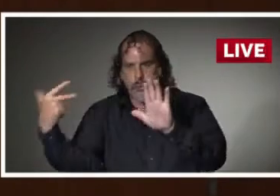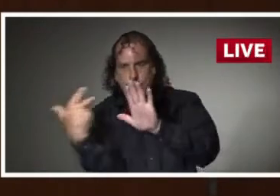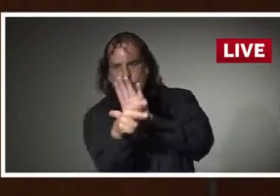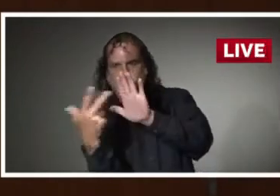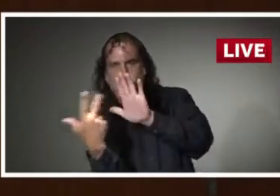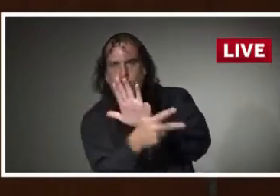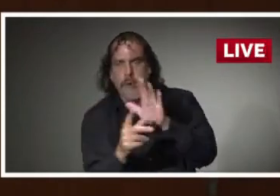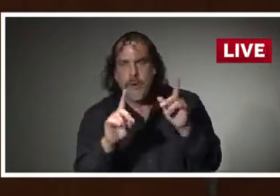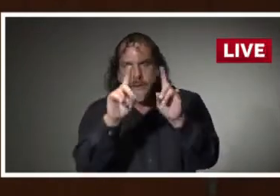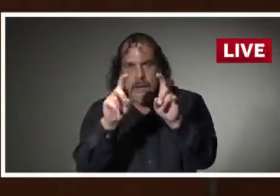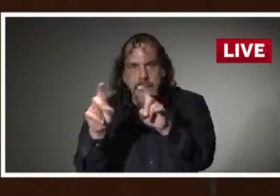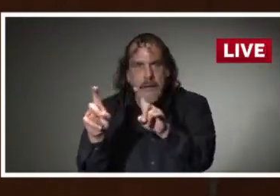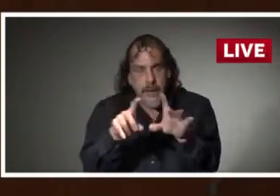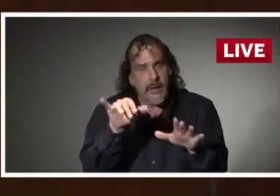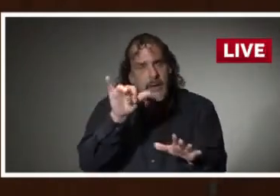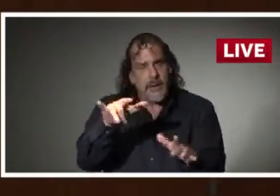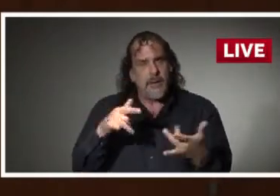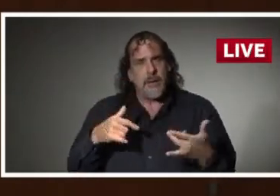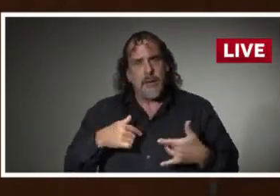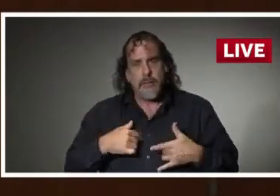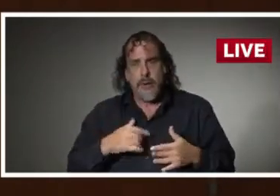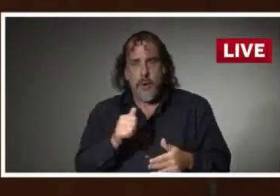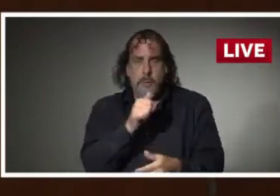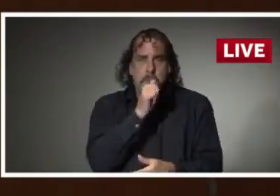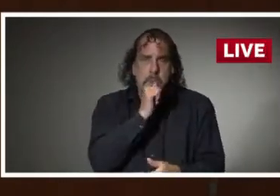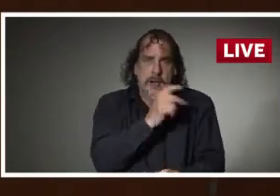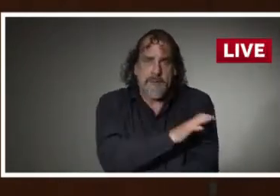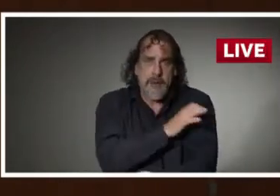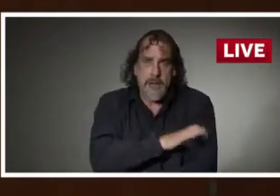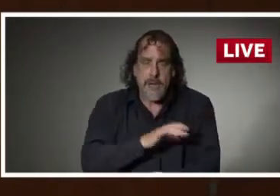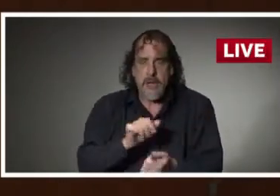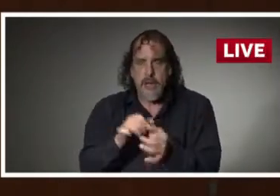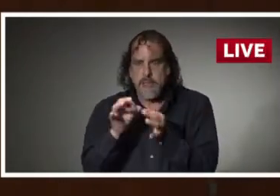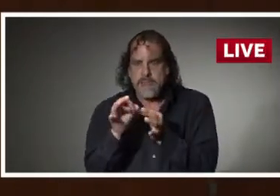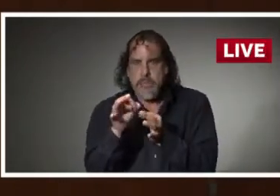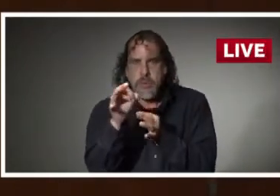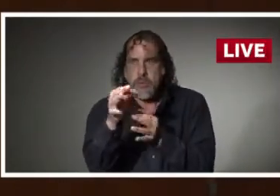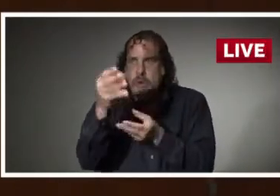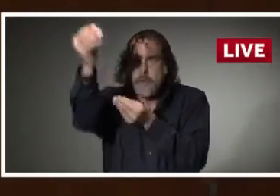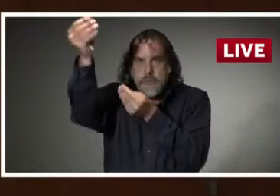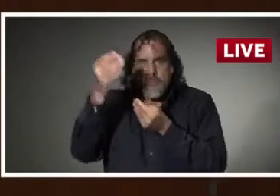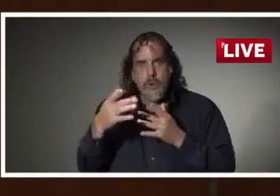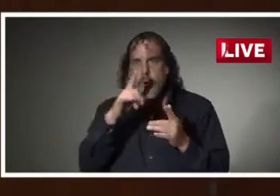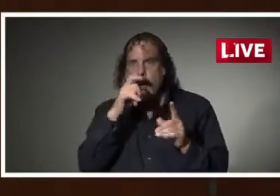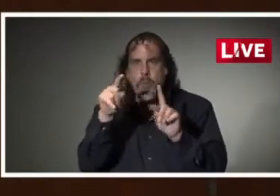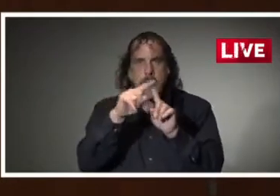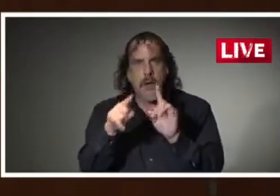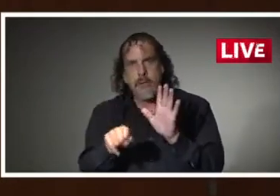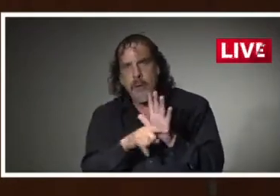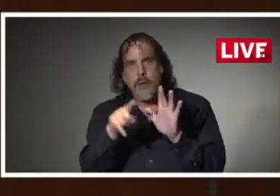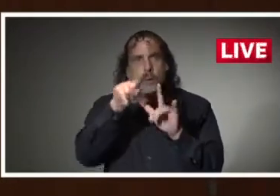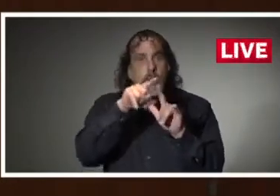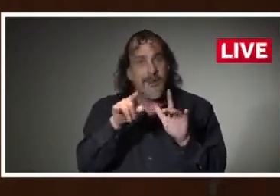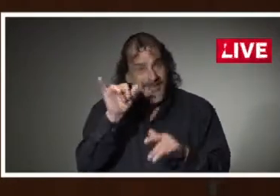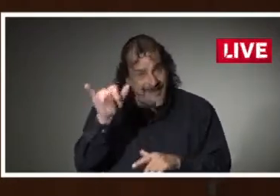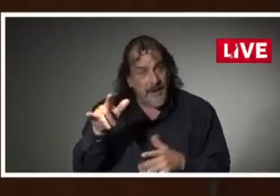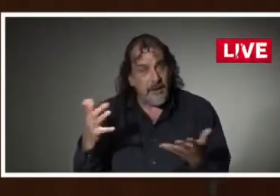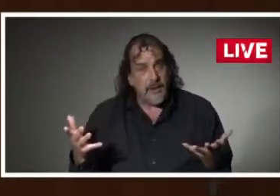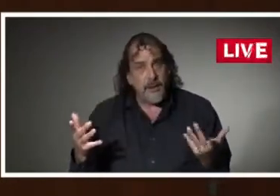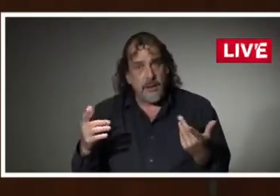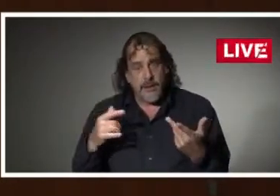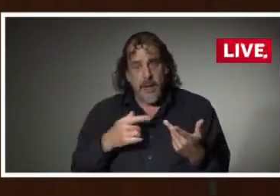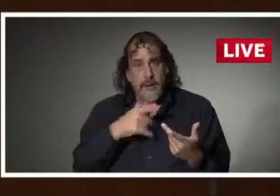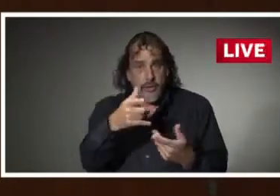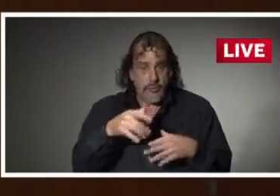in private clinics, there are significant delays in lab results coming back. Prevention is the key. As you go about your daily